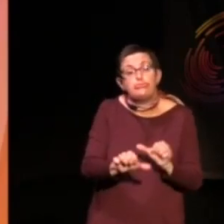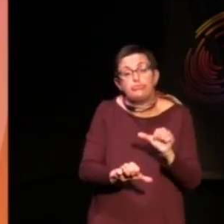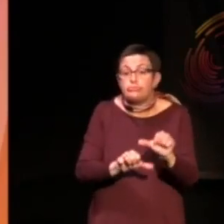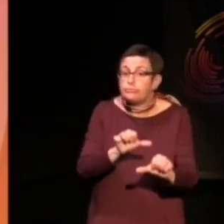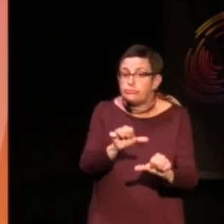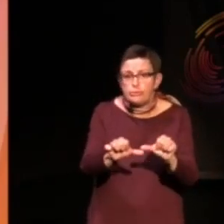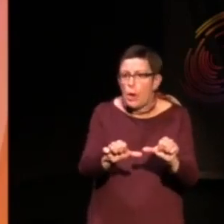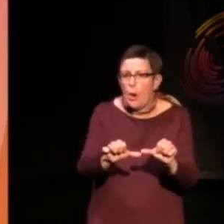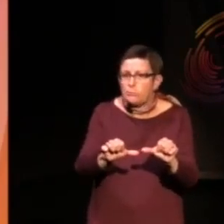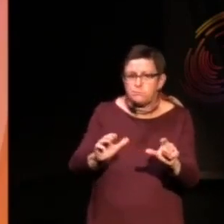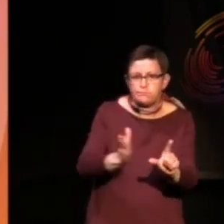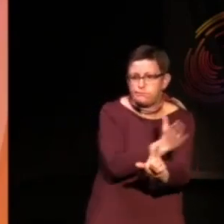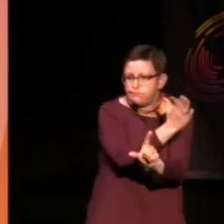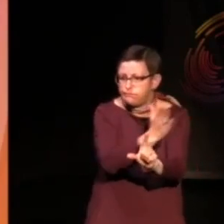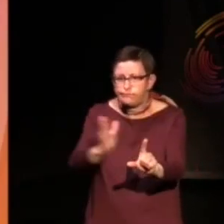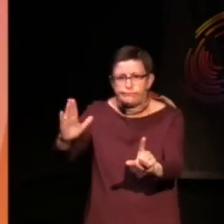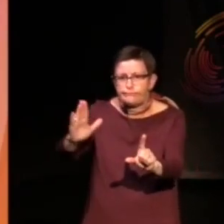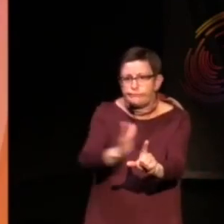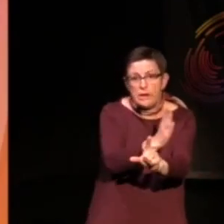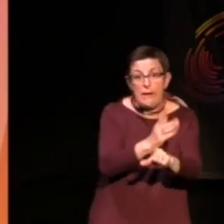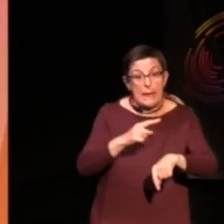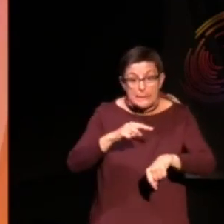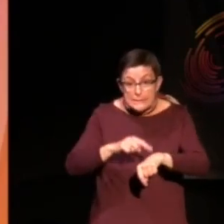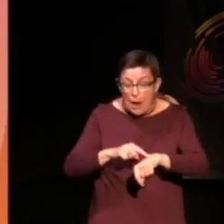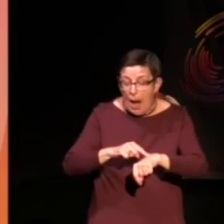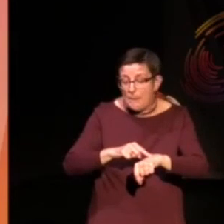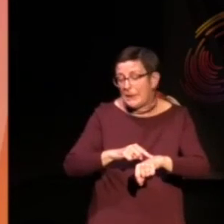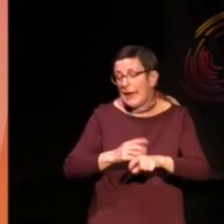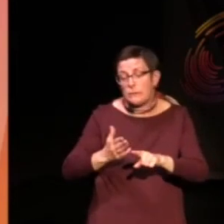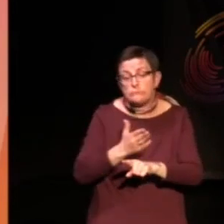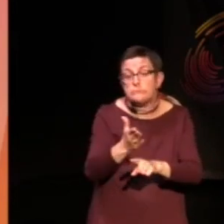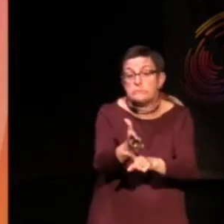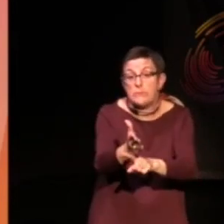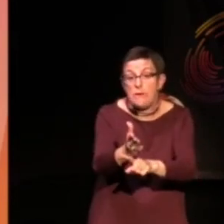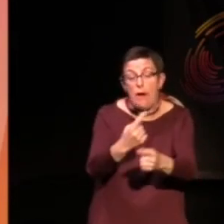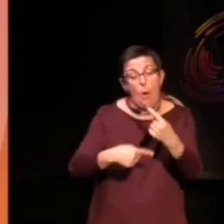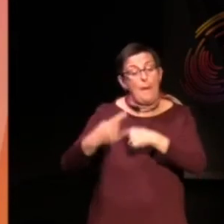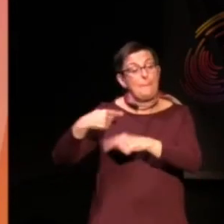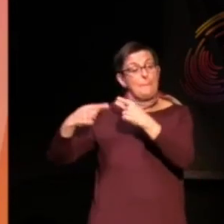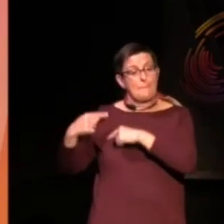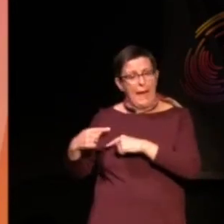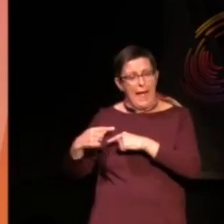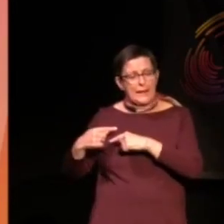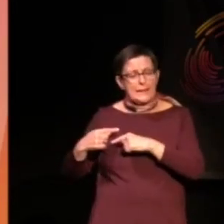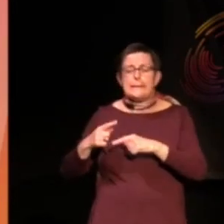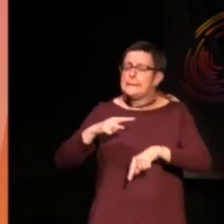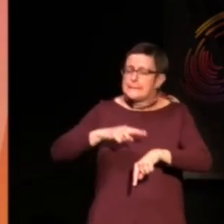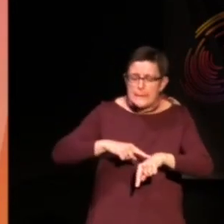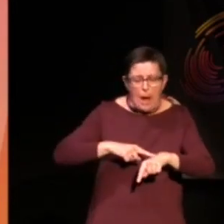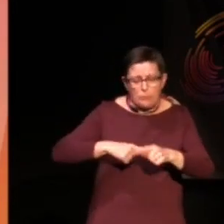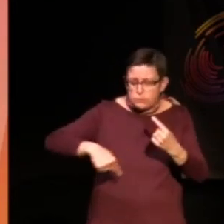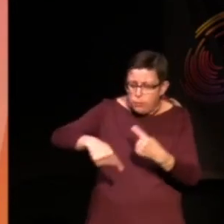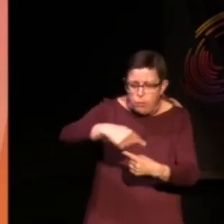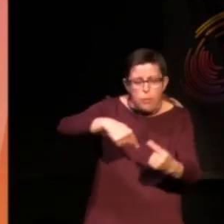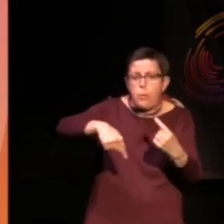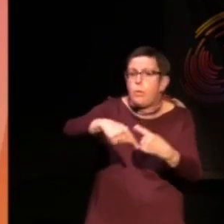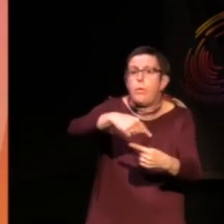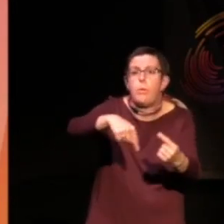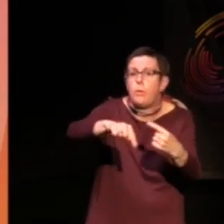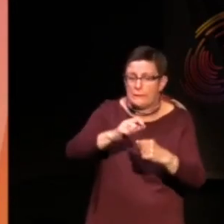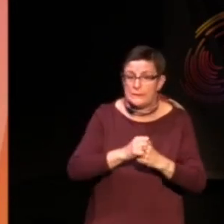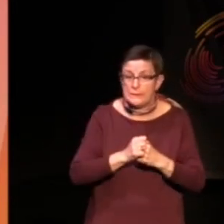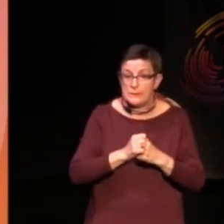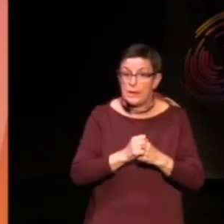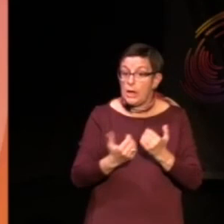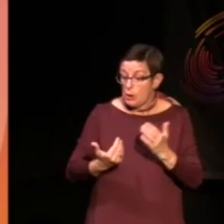all directions. It can even go backwards. It can also draw circles within circles, which means new generations